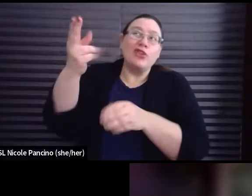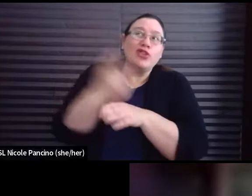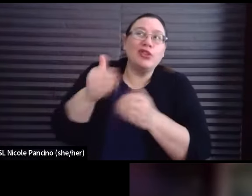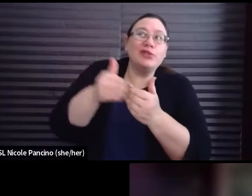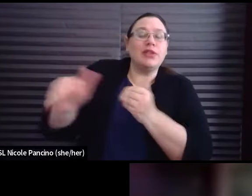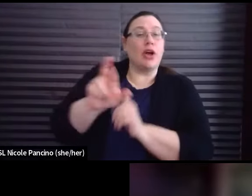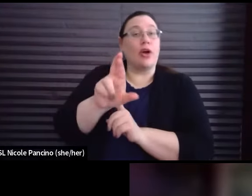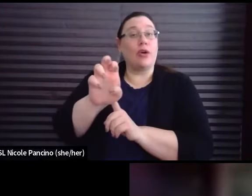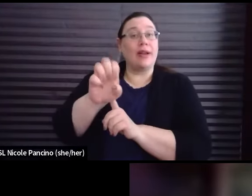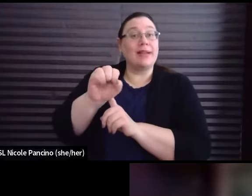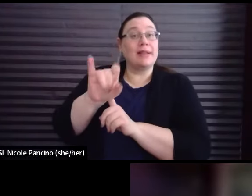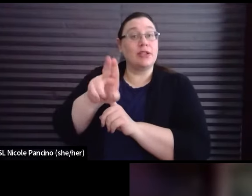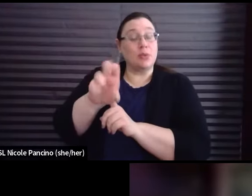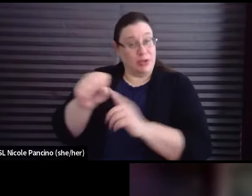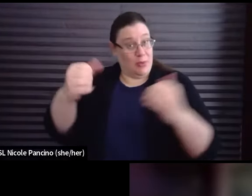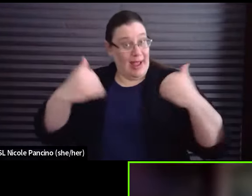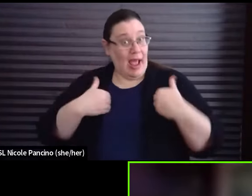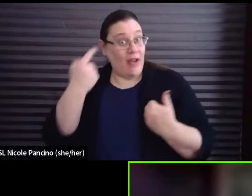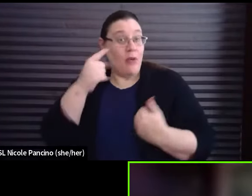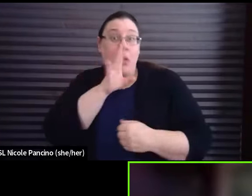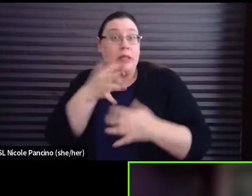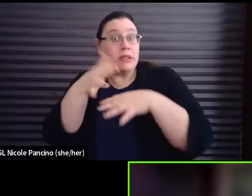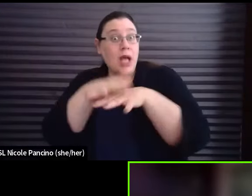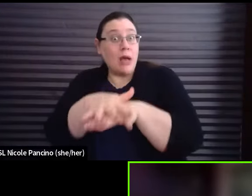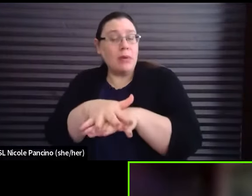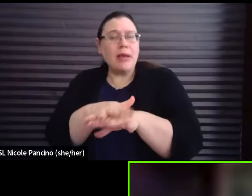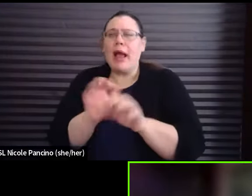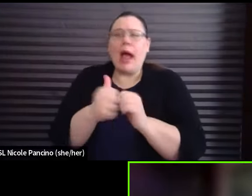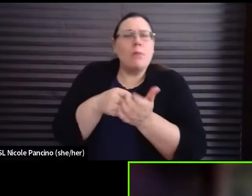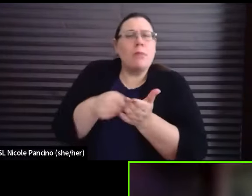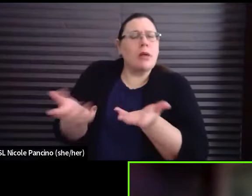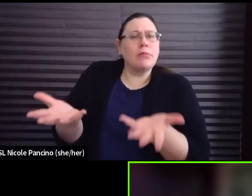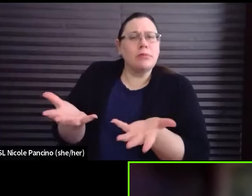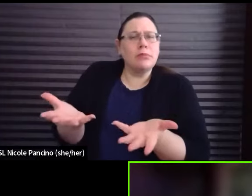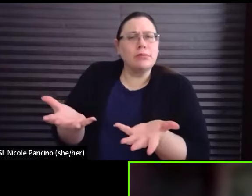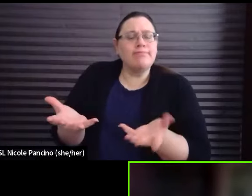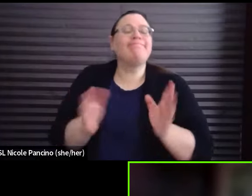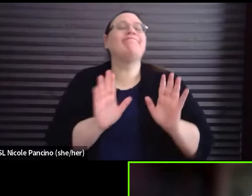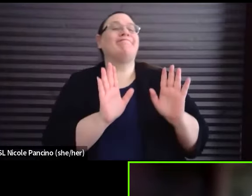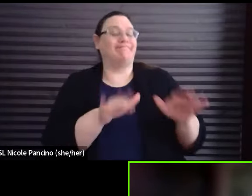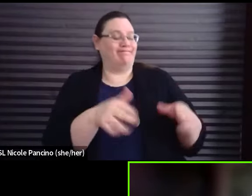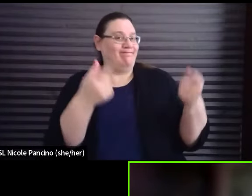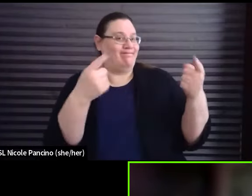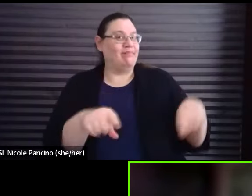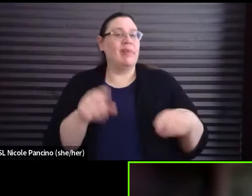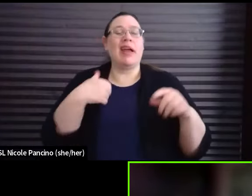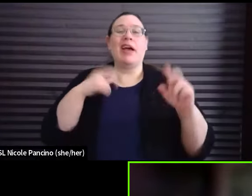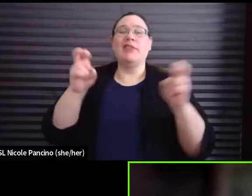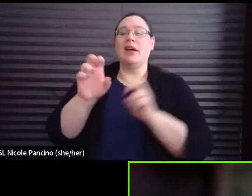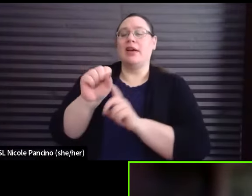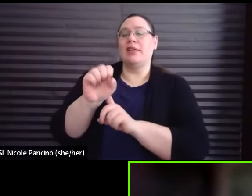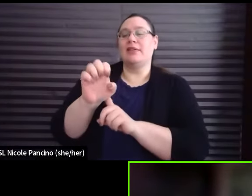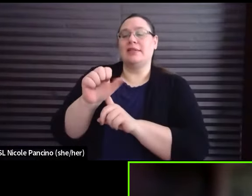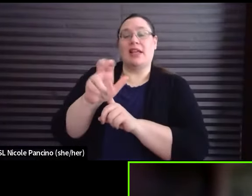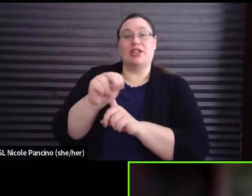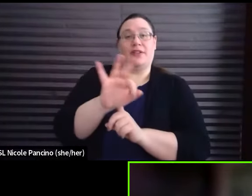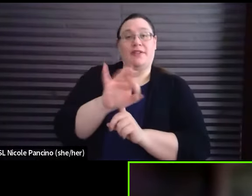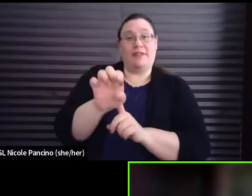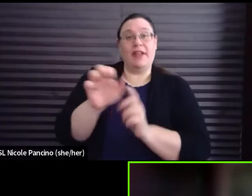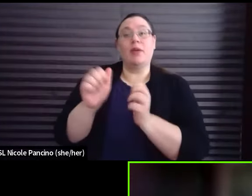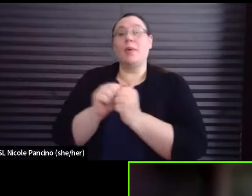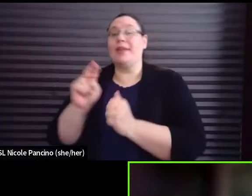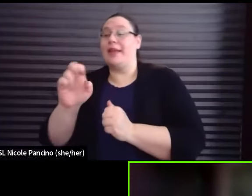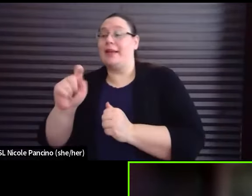tend to get paid? What happens is, under the session fee with Netflix and the 2021